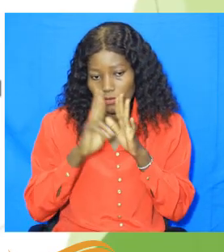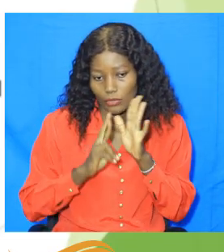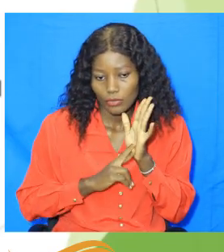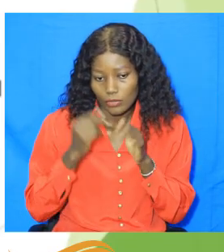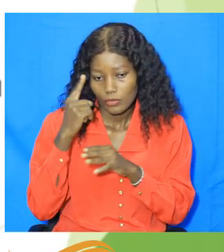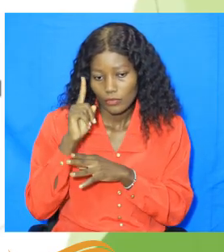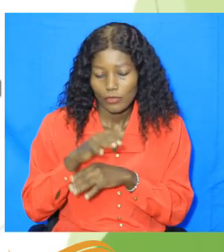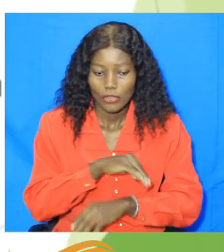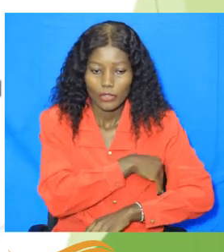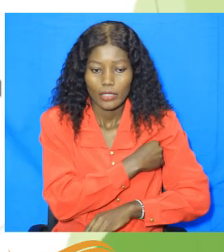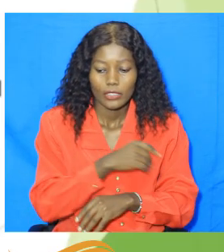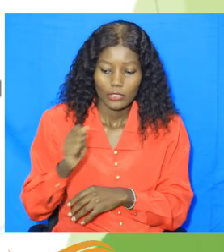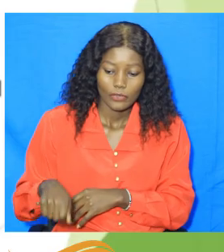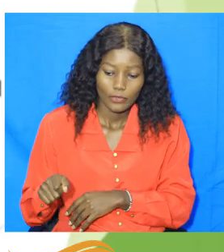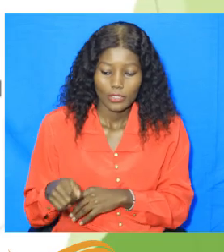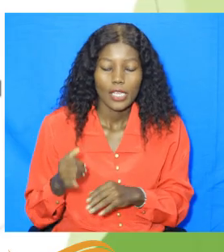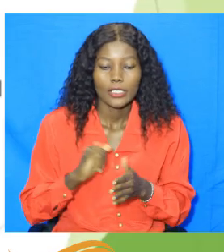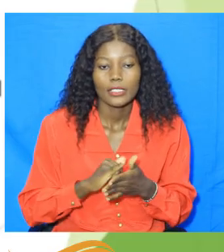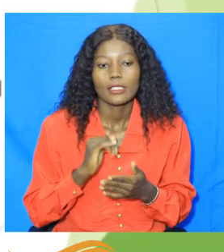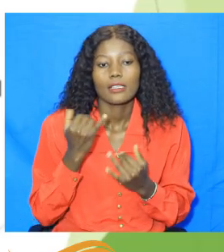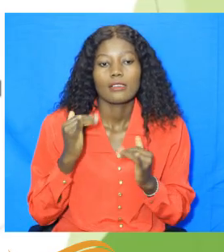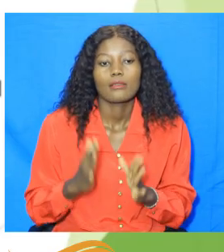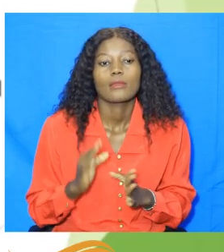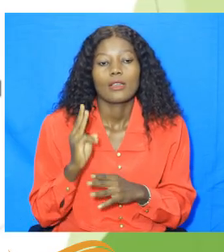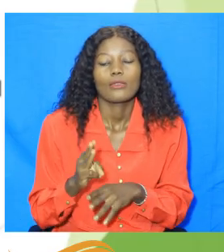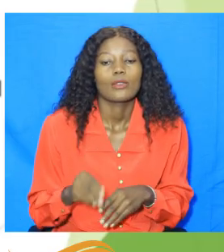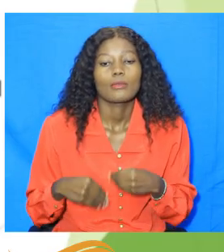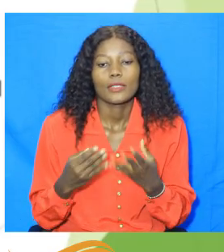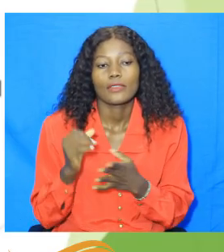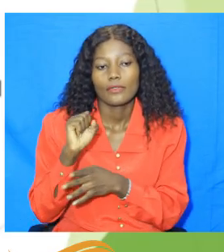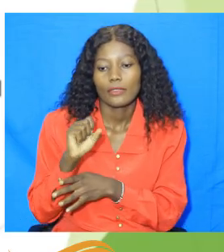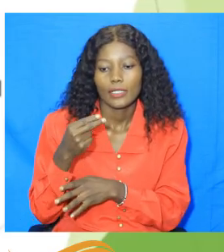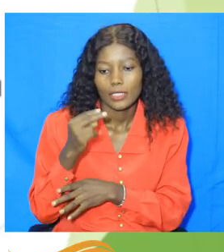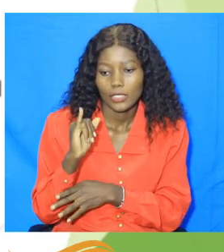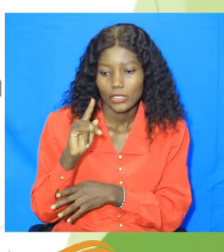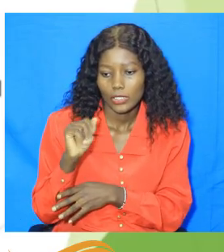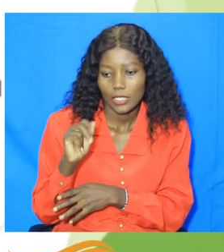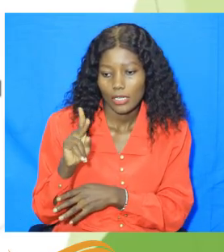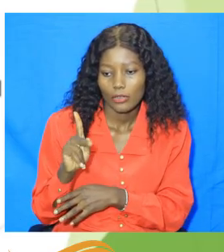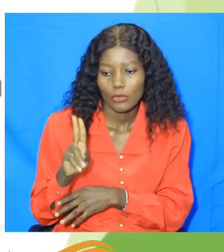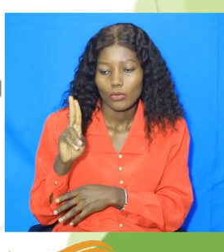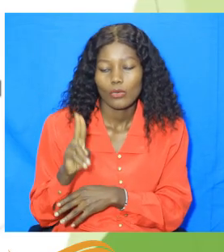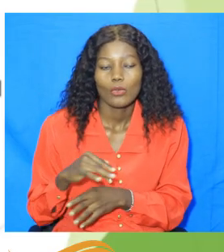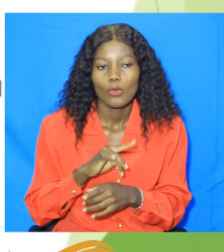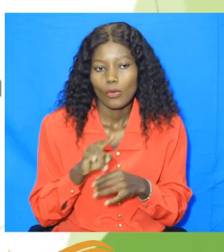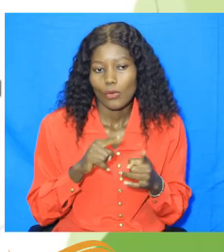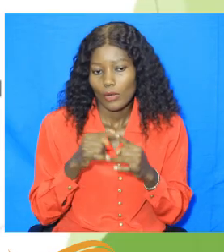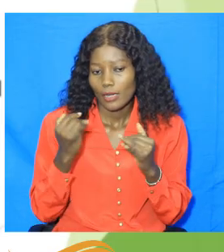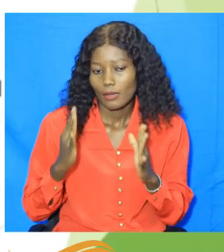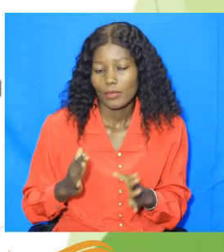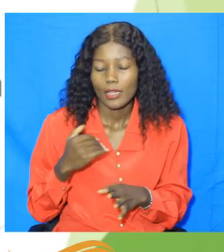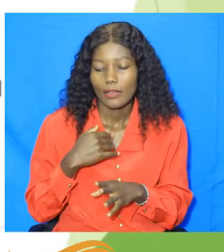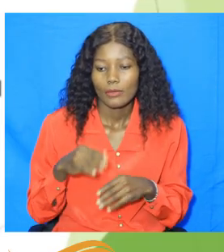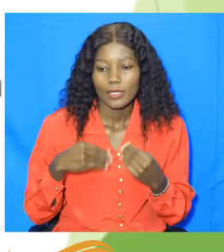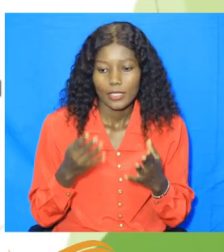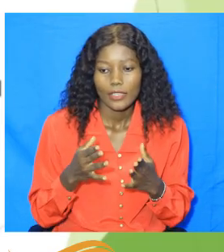misconduct, that athlete will be given shikaku. Shikaku, when an athlete has been given shikaku, it